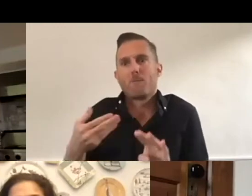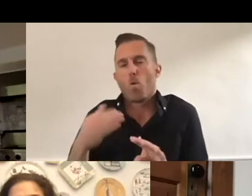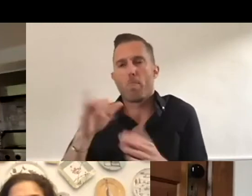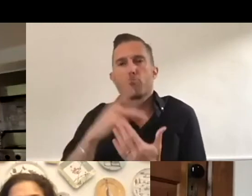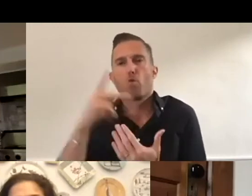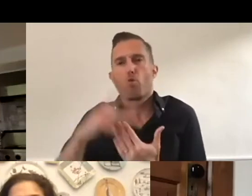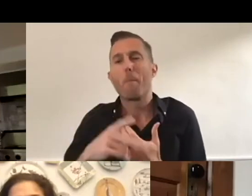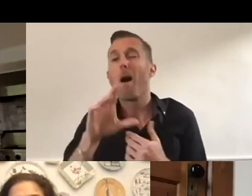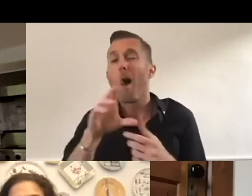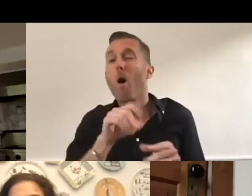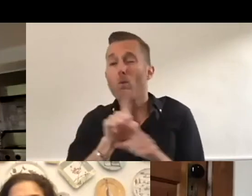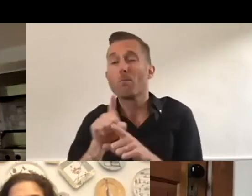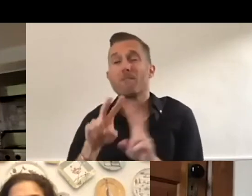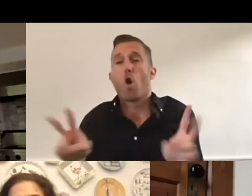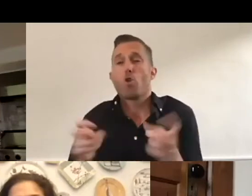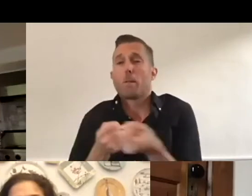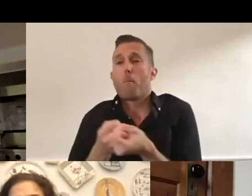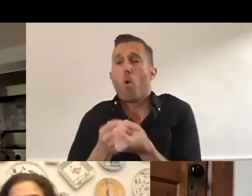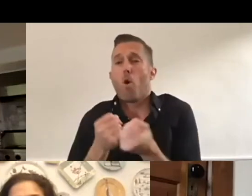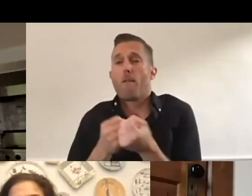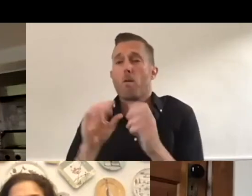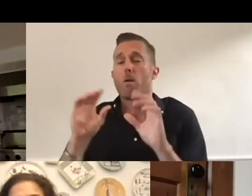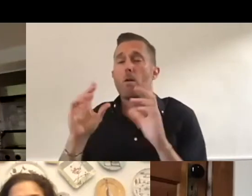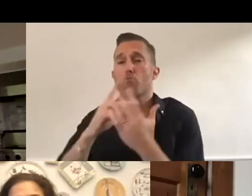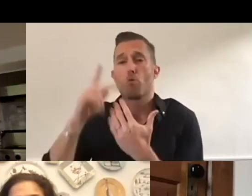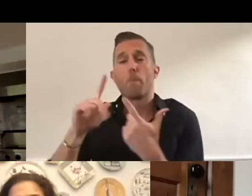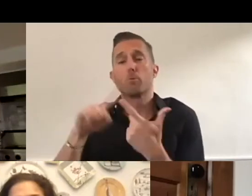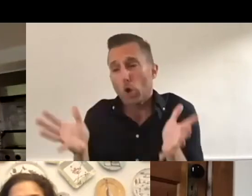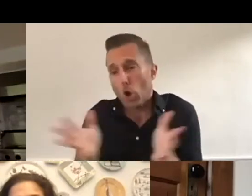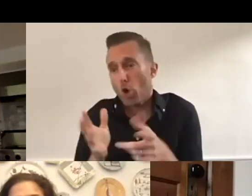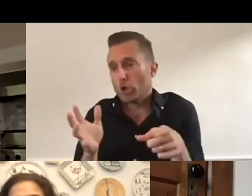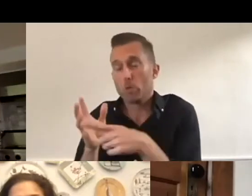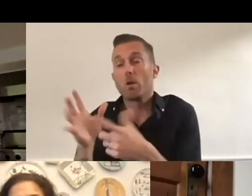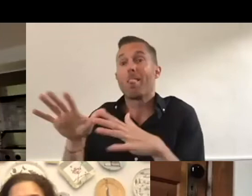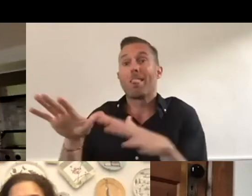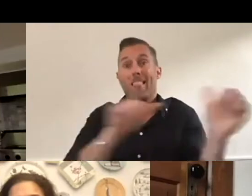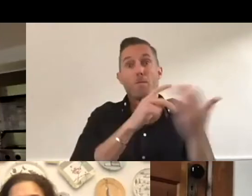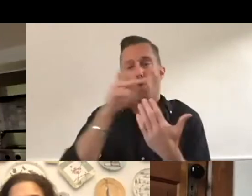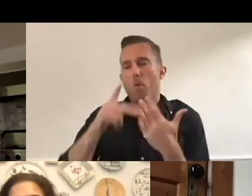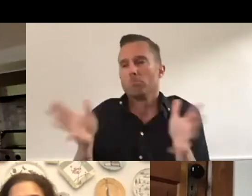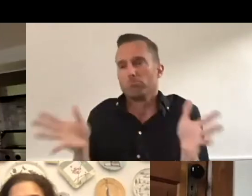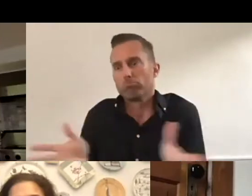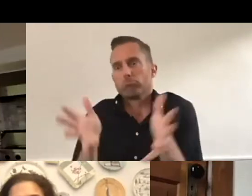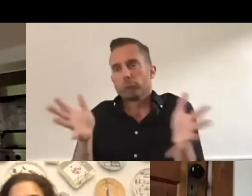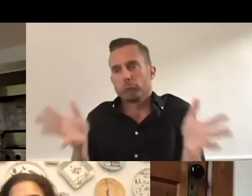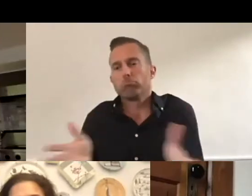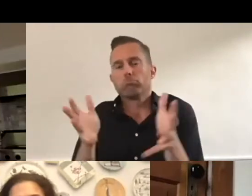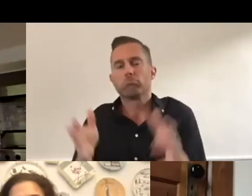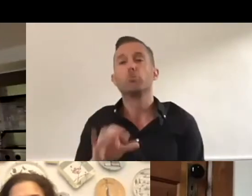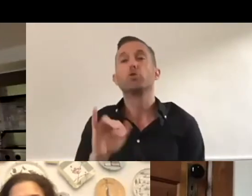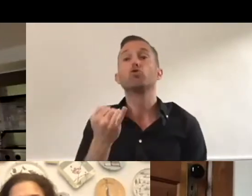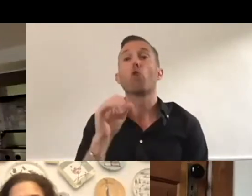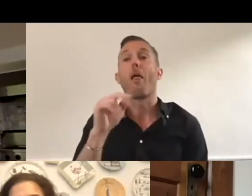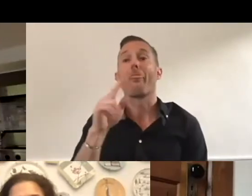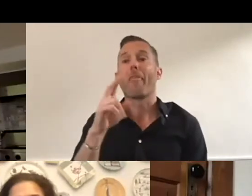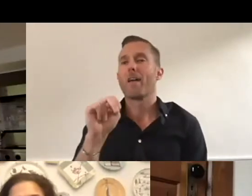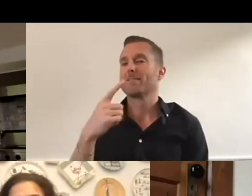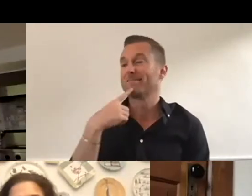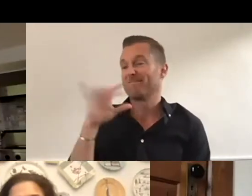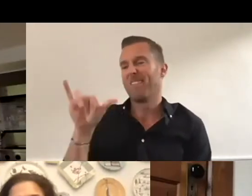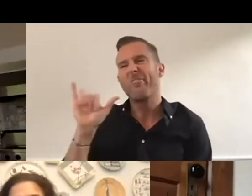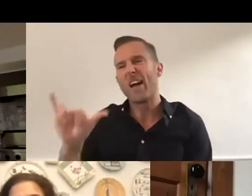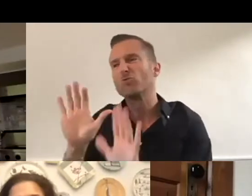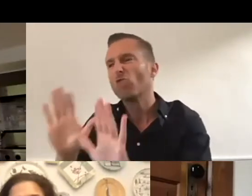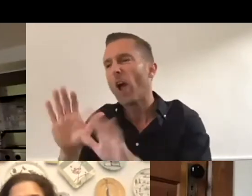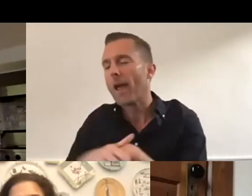incredibly supportive and encouraging, when you leave the program, I found. That's great. Now I'd